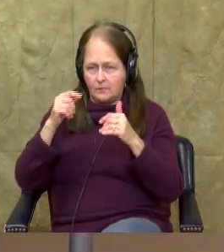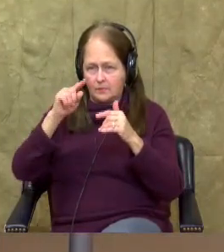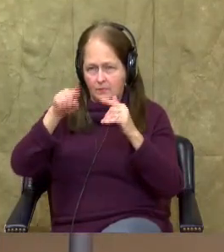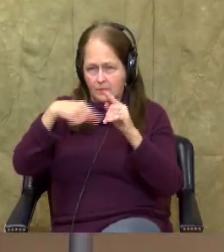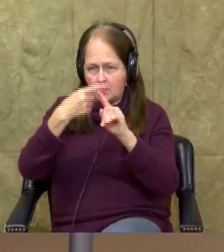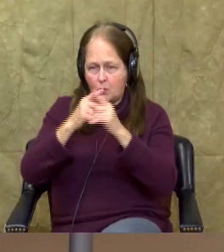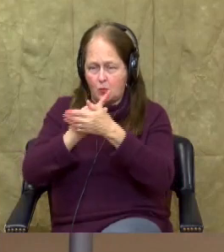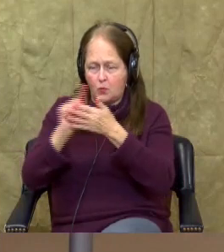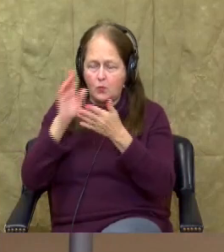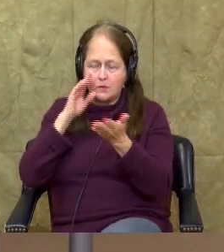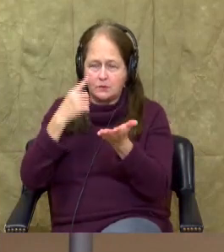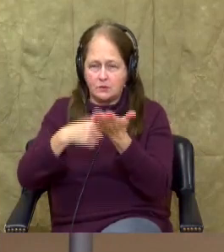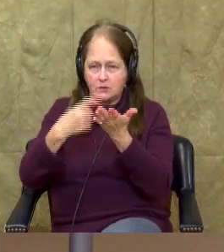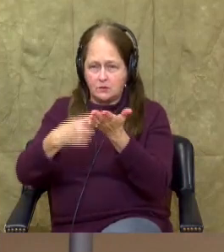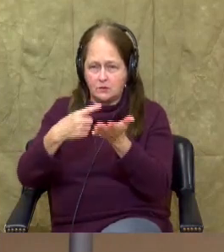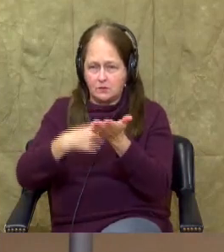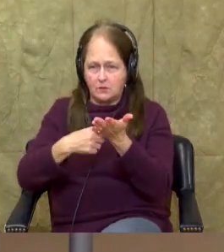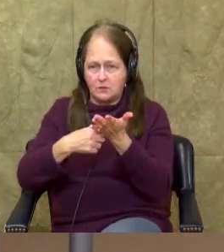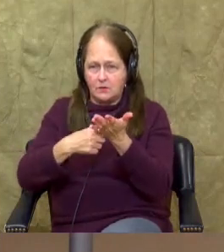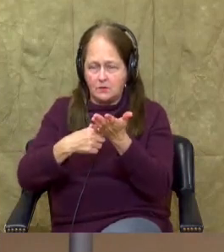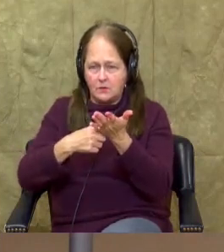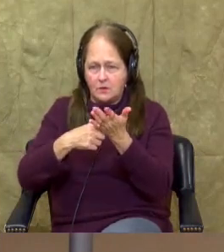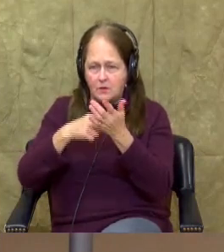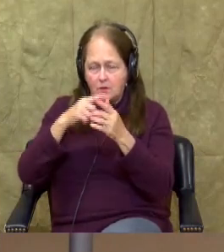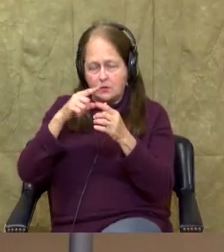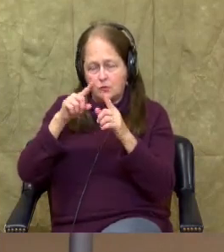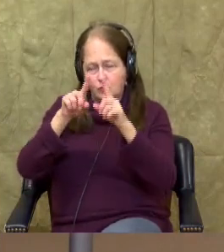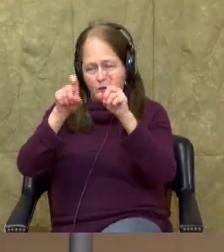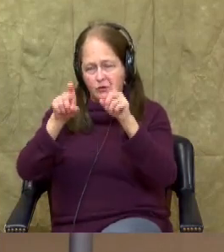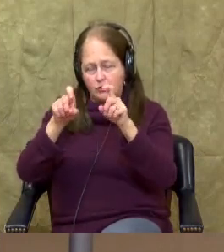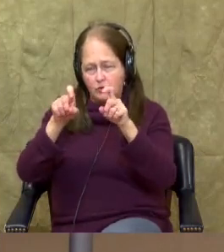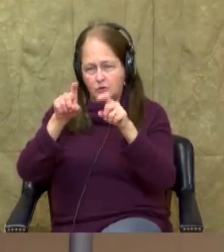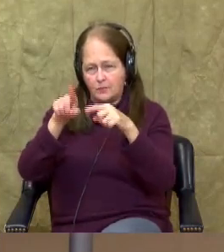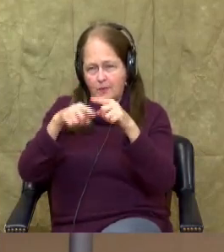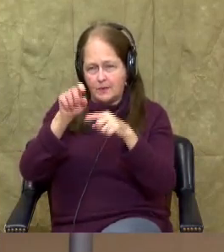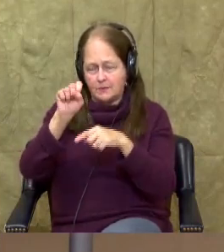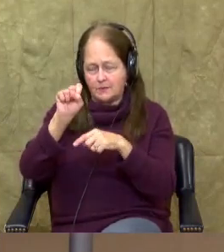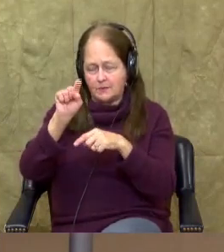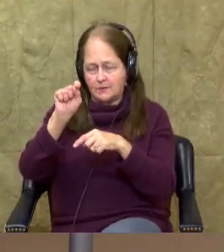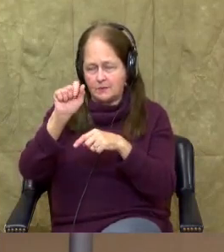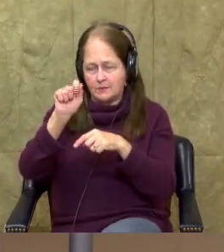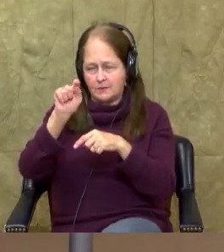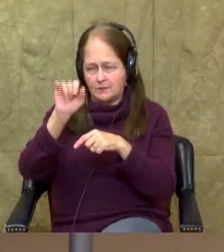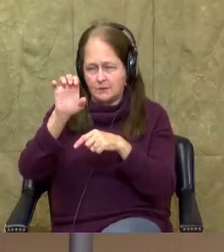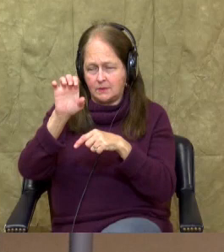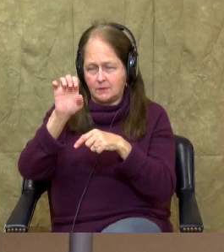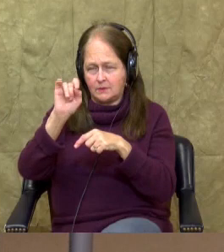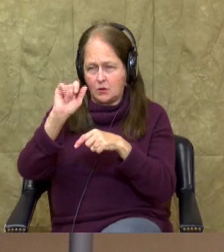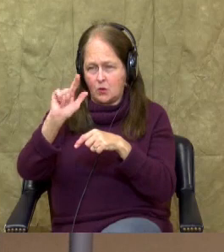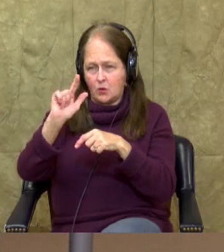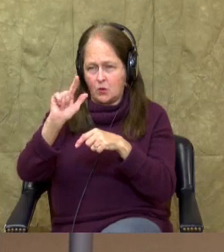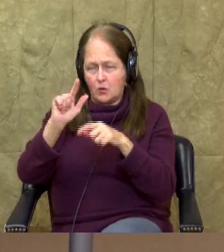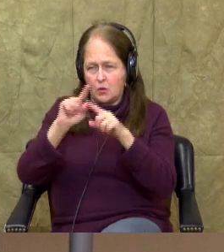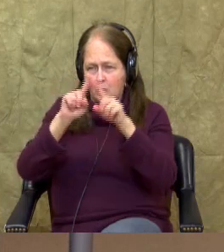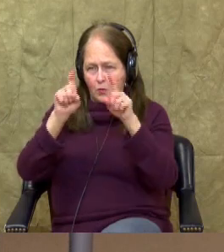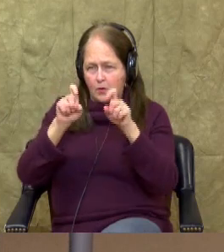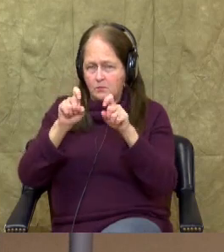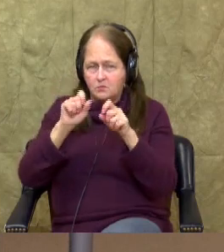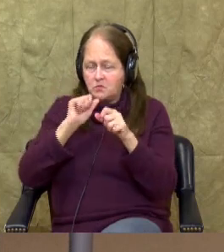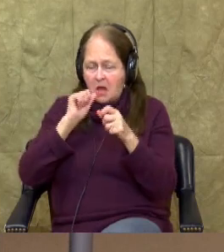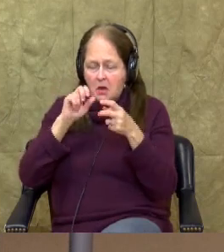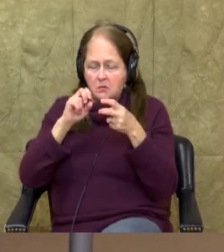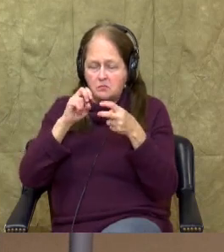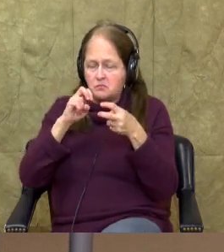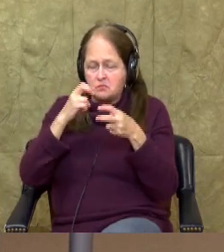Next week, we will be discussing statistical questioning. It sounds like a big word, and it sounds like it's really going to be difficult, but it's not.